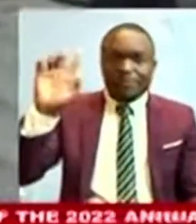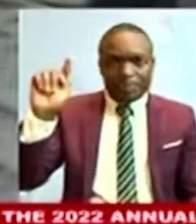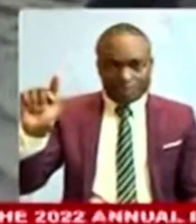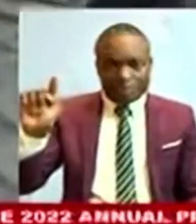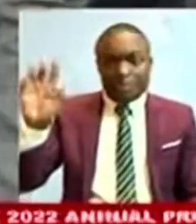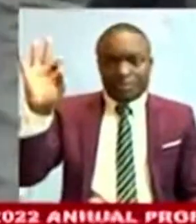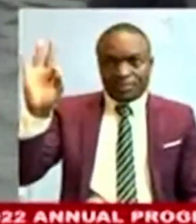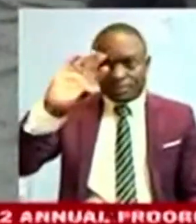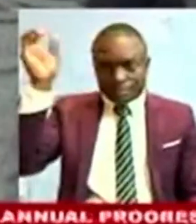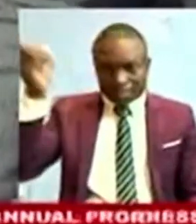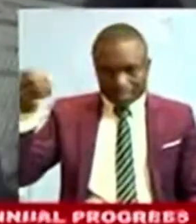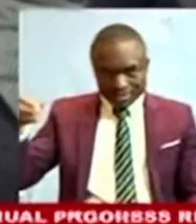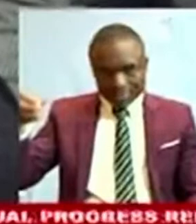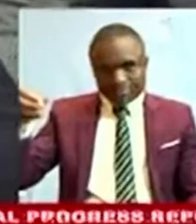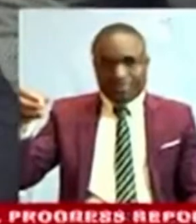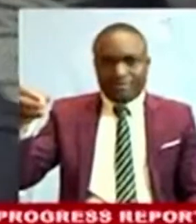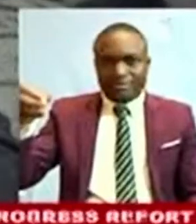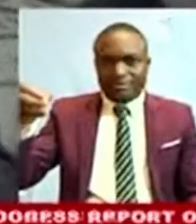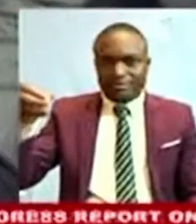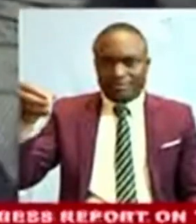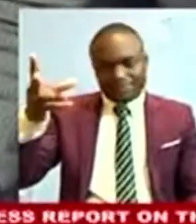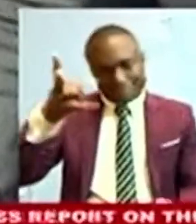75.9%, which was partially met.